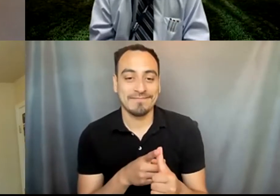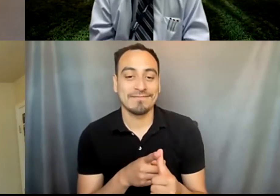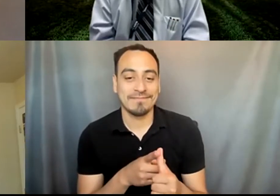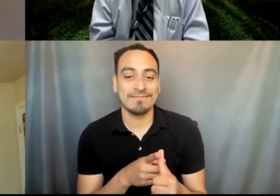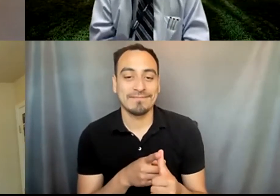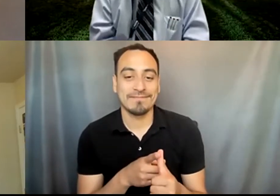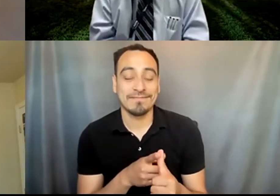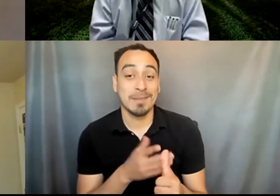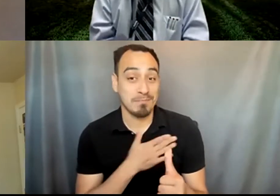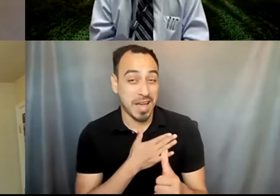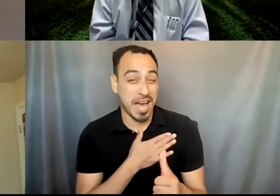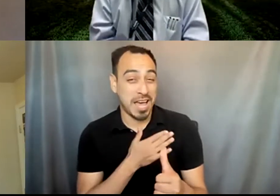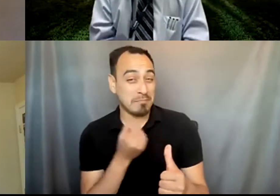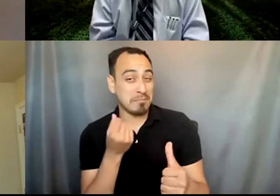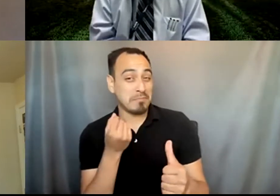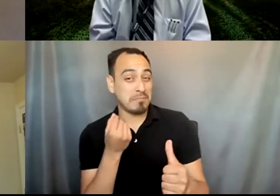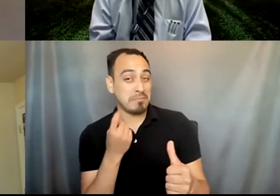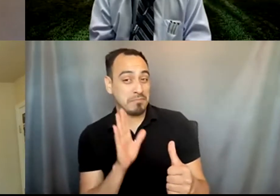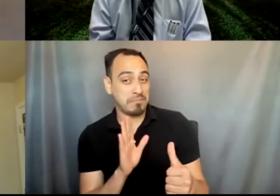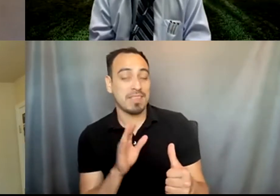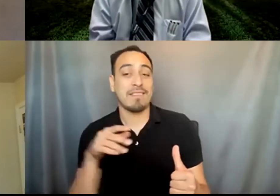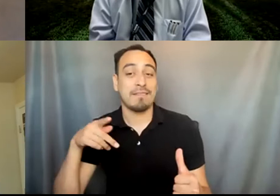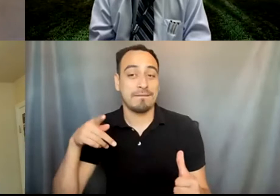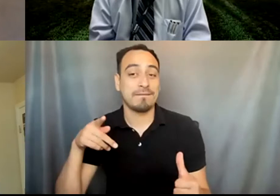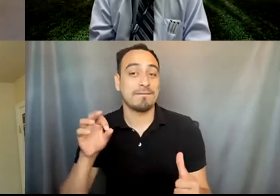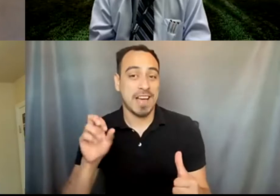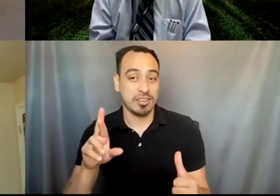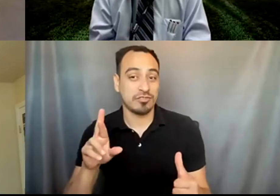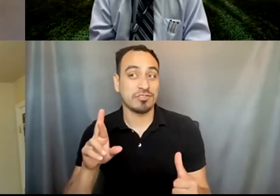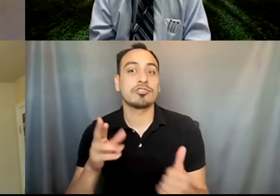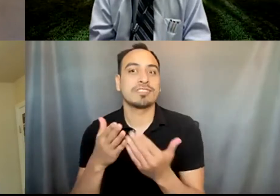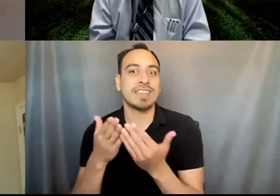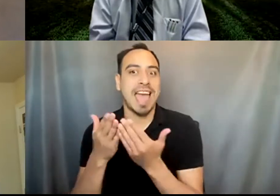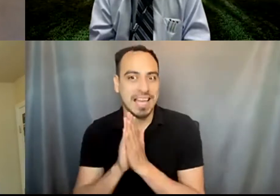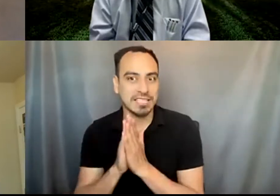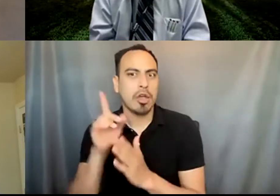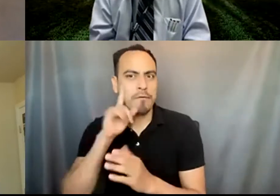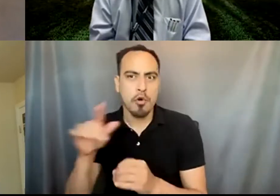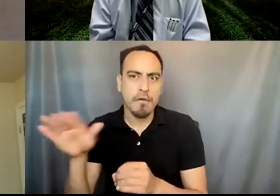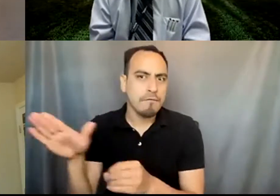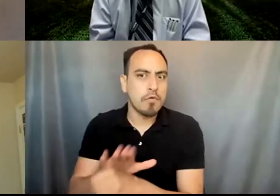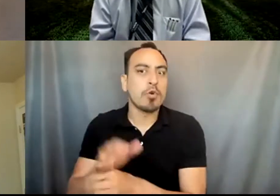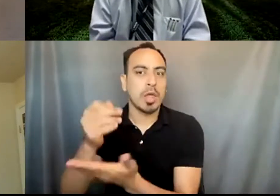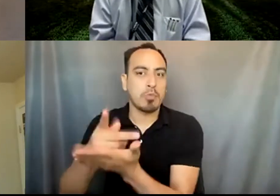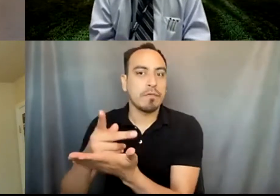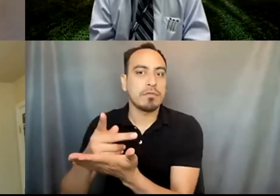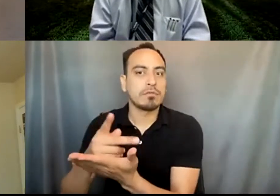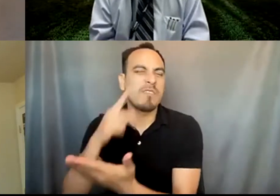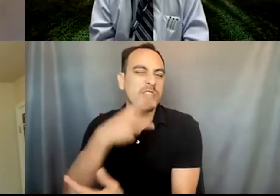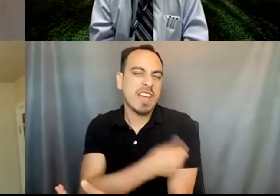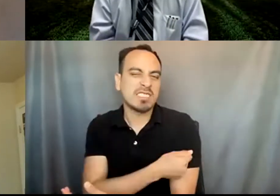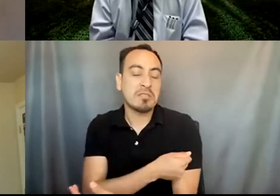very close to asking for full approval of the vaccine, and that may come within the next